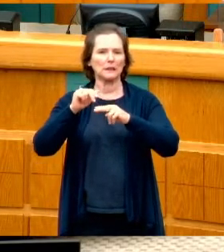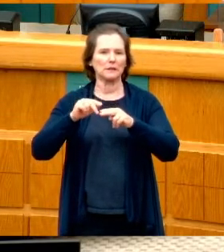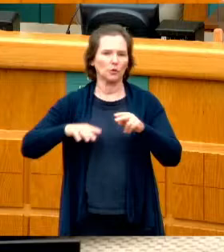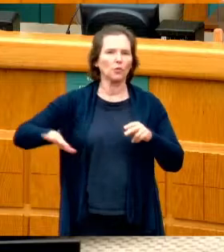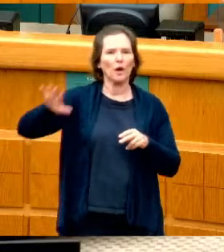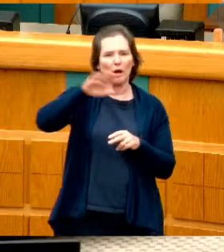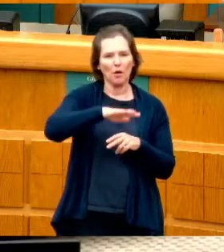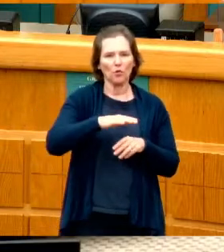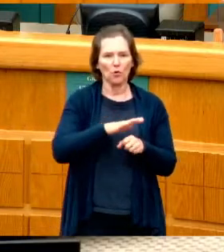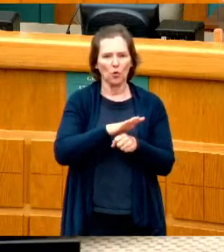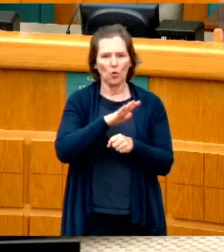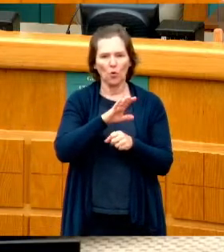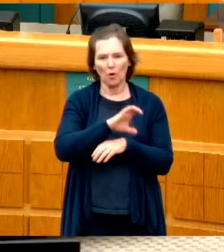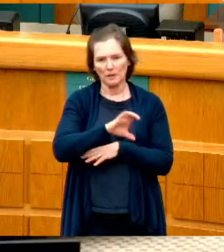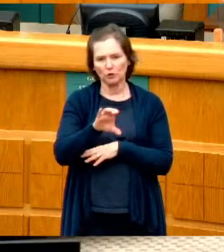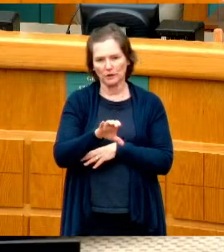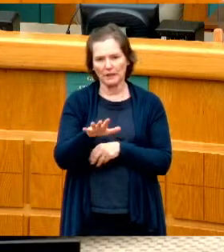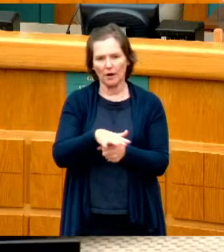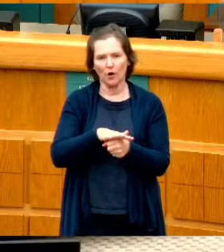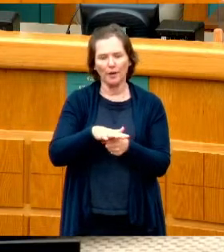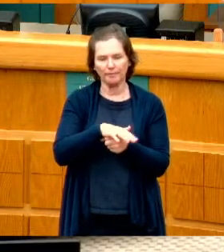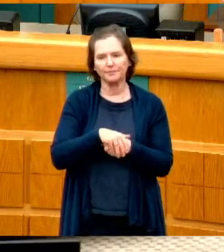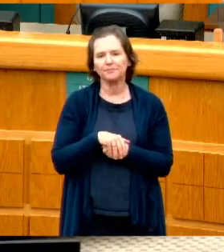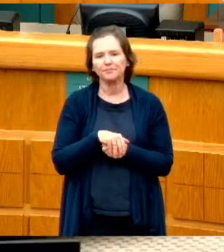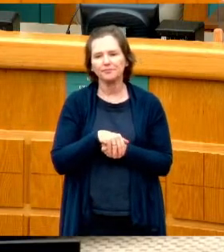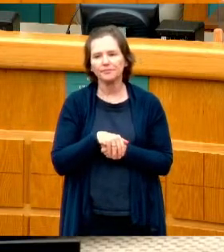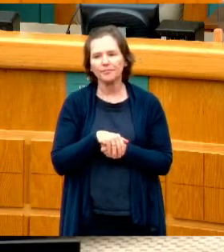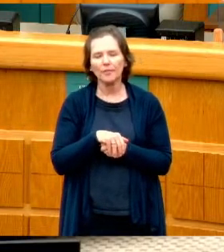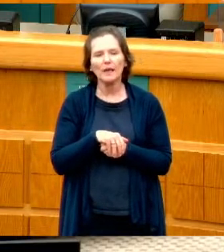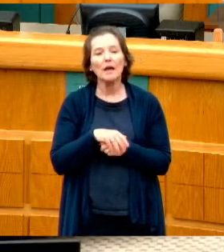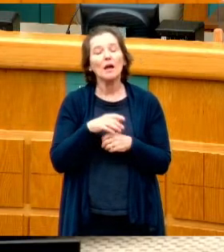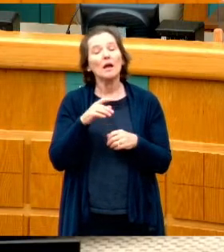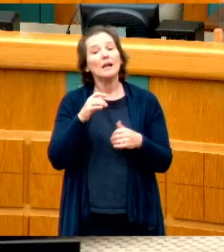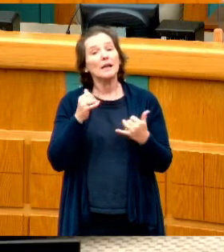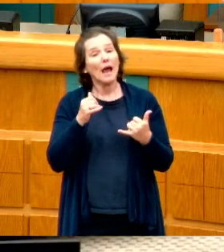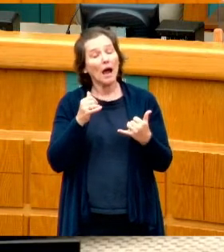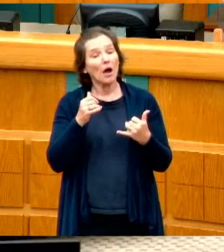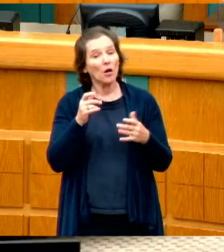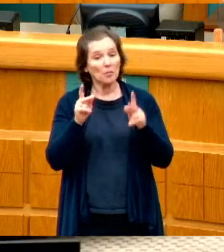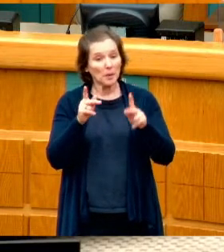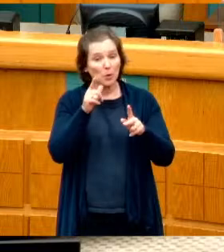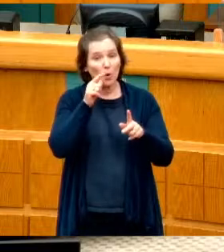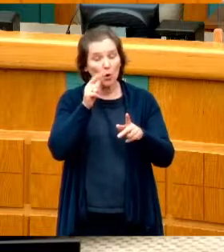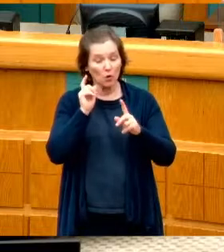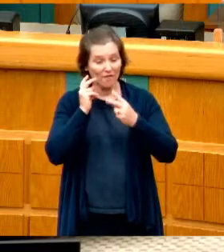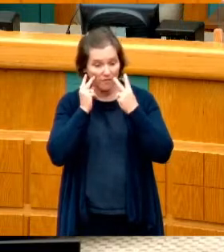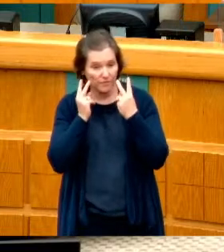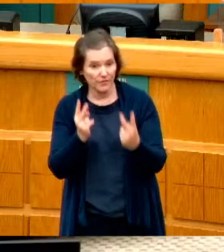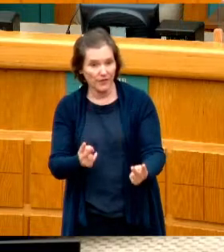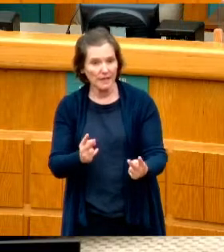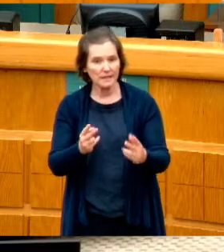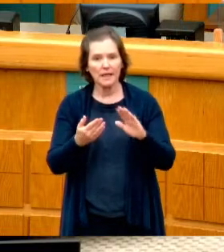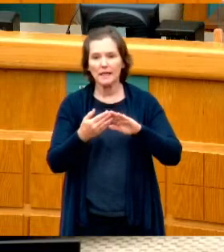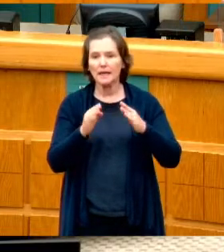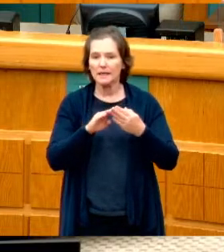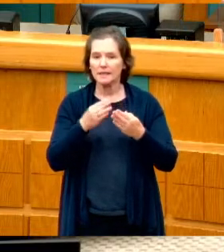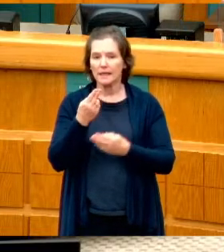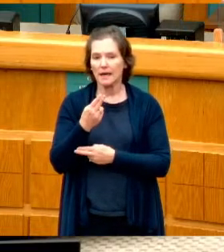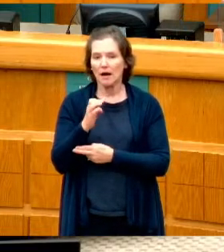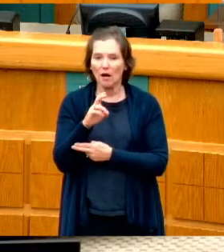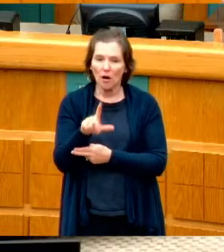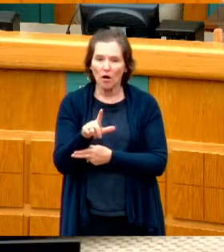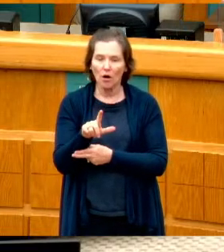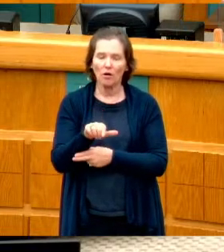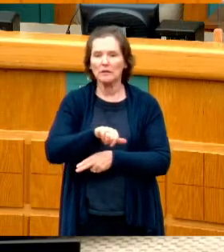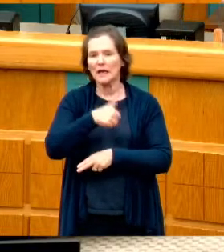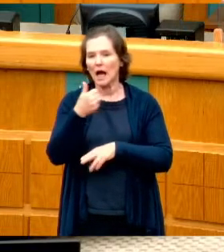Now, let's talk about residents and patrons coming into city facilities like City Hall or other city facilities that are open to the